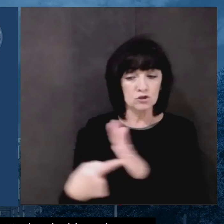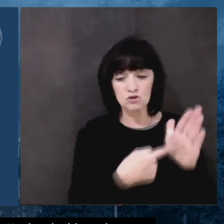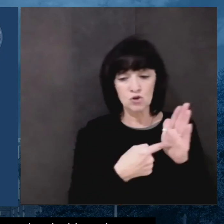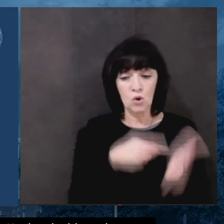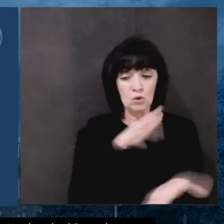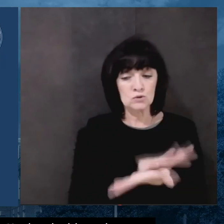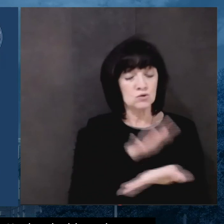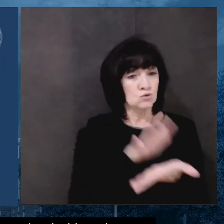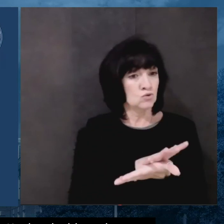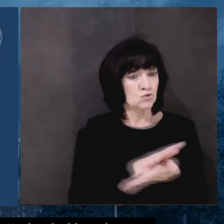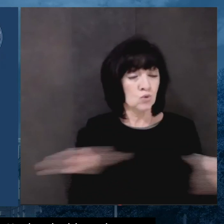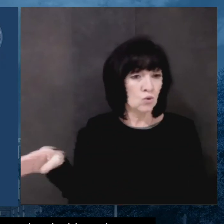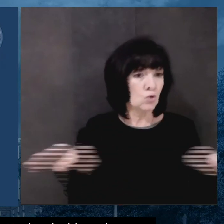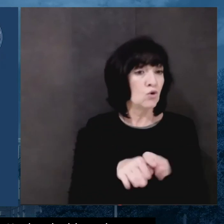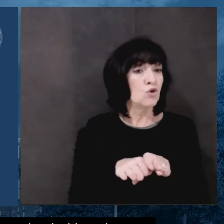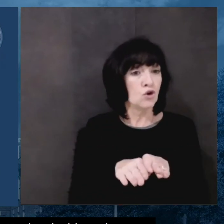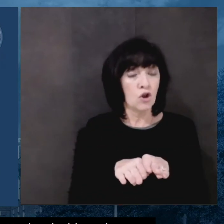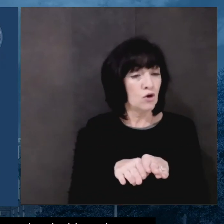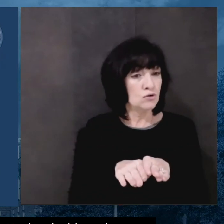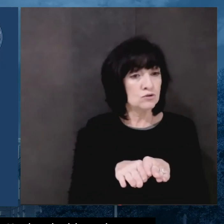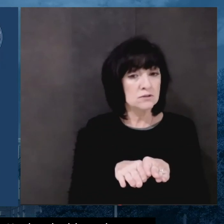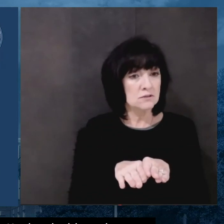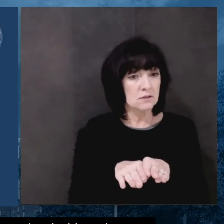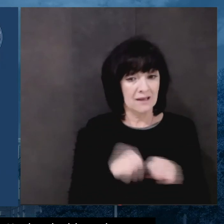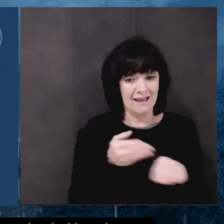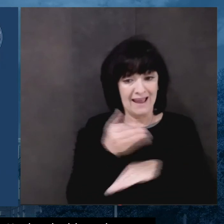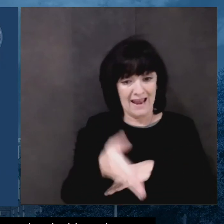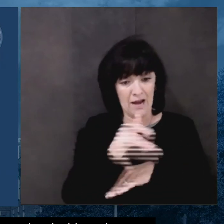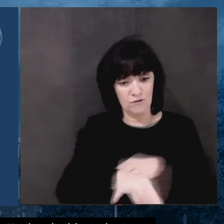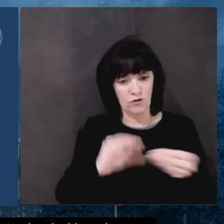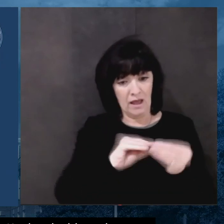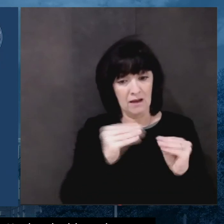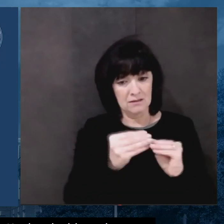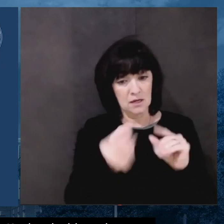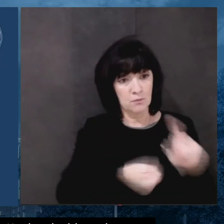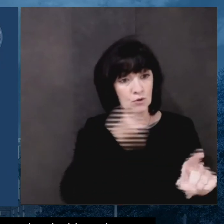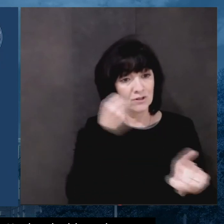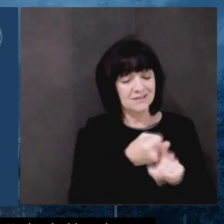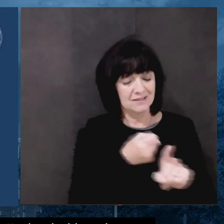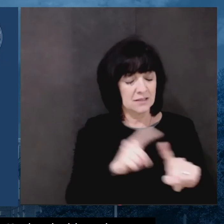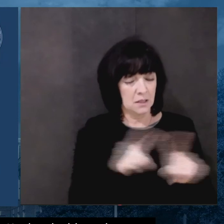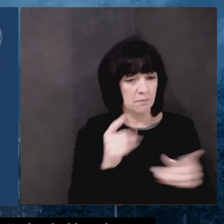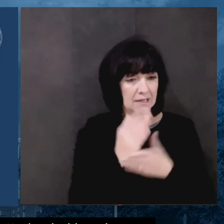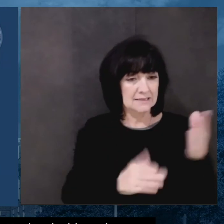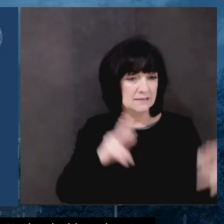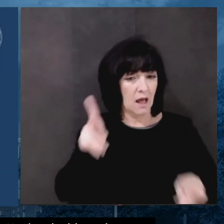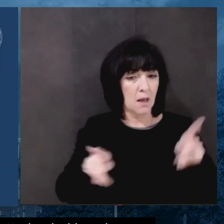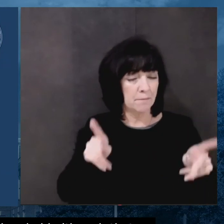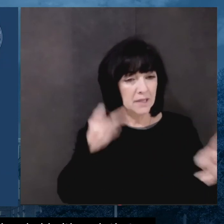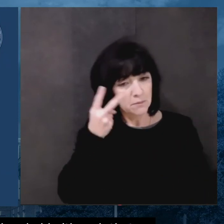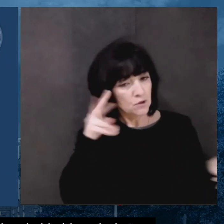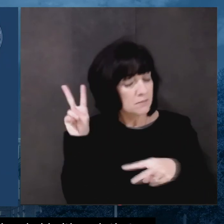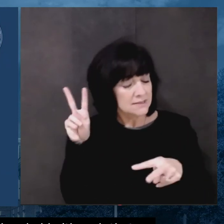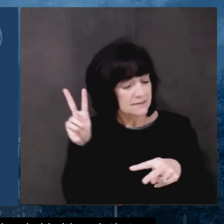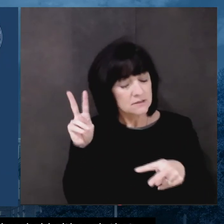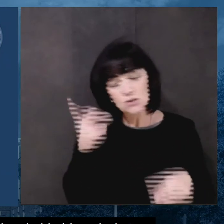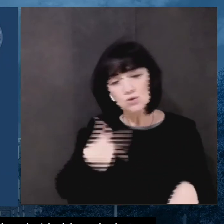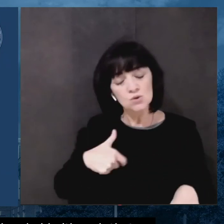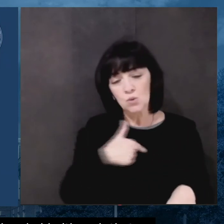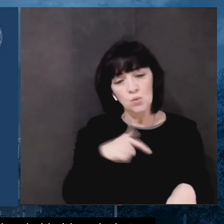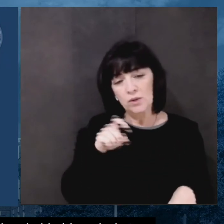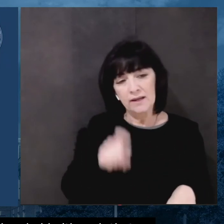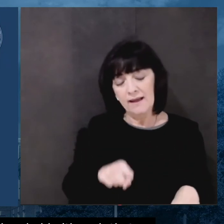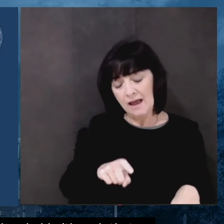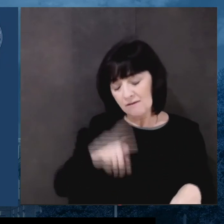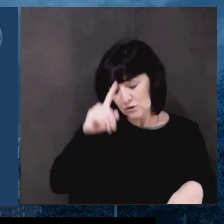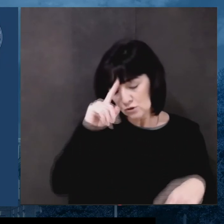it passed that threshold, although that certainly was the impression that was given. So we'll need to work through that, really